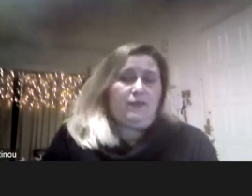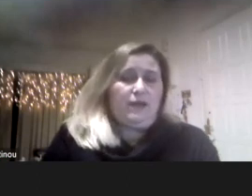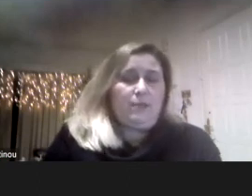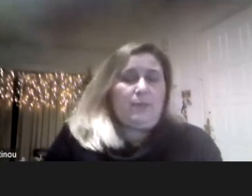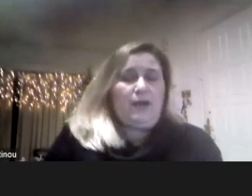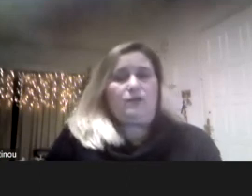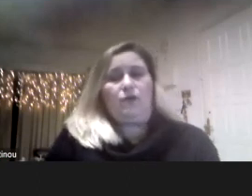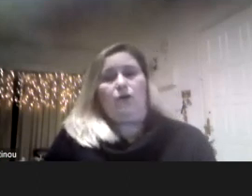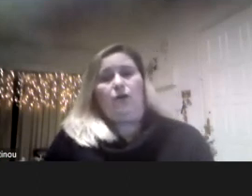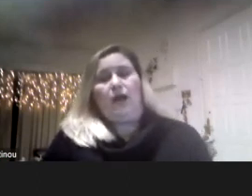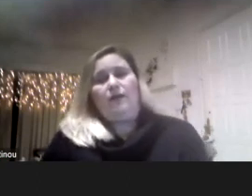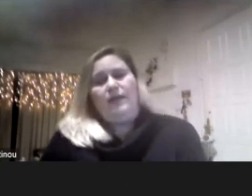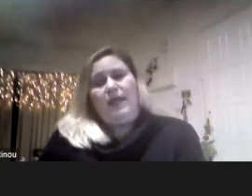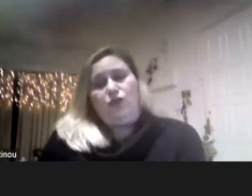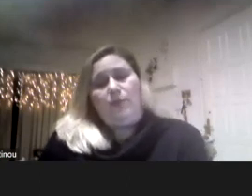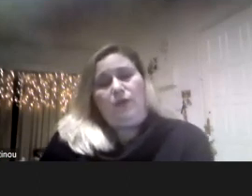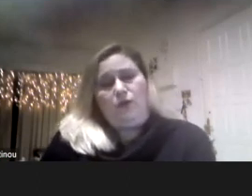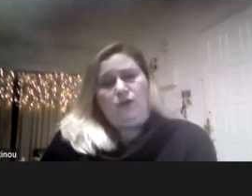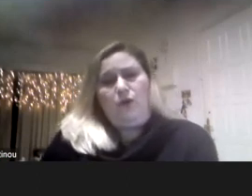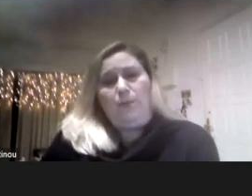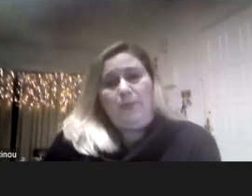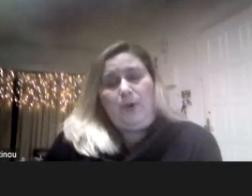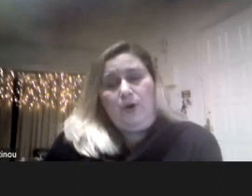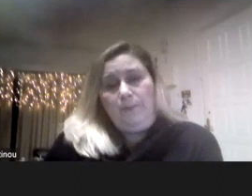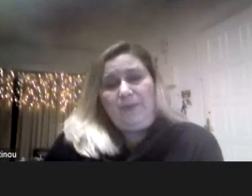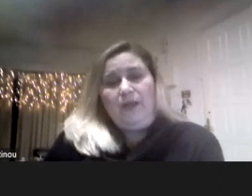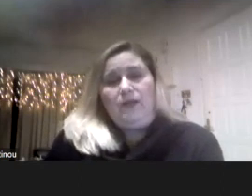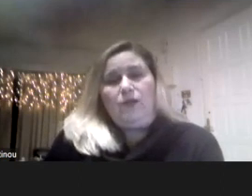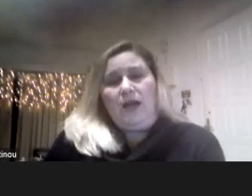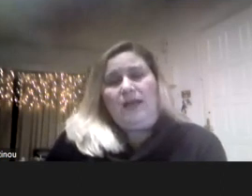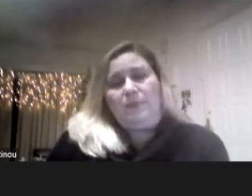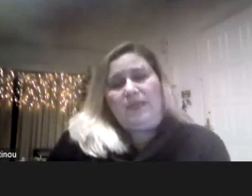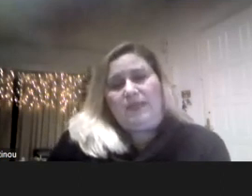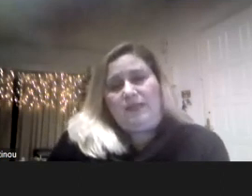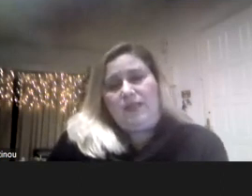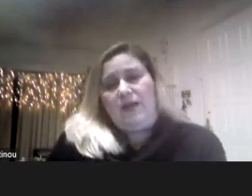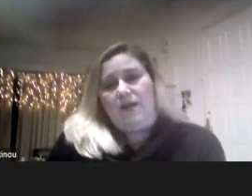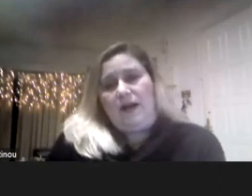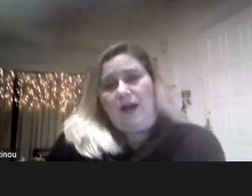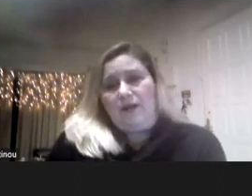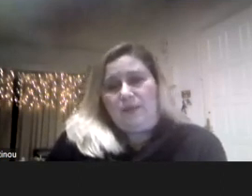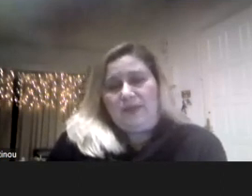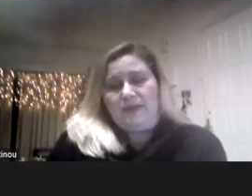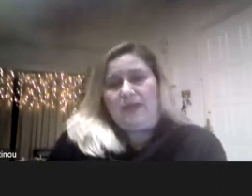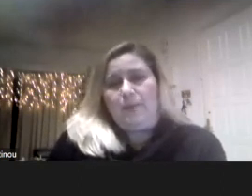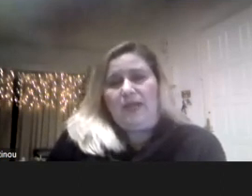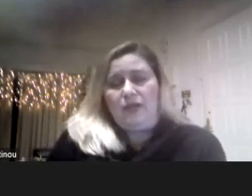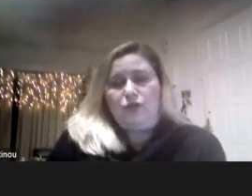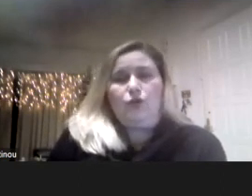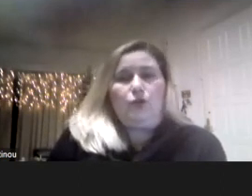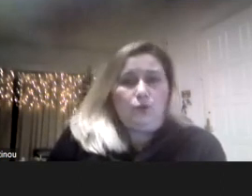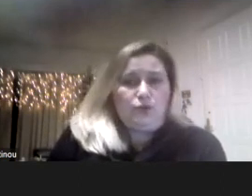negative impacts on nature, but also on people. So alien species in general are the species that are